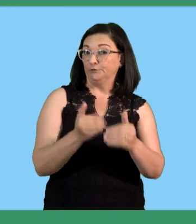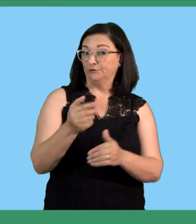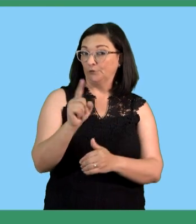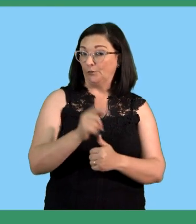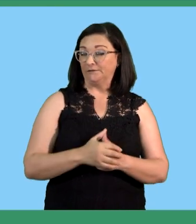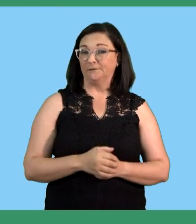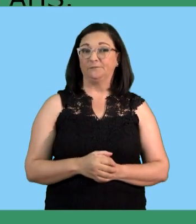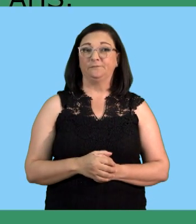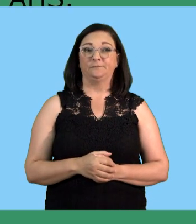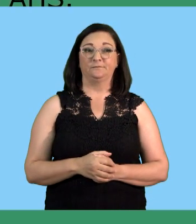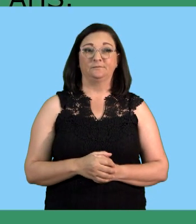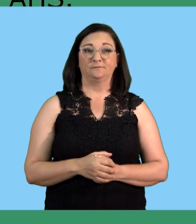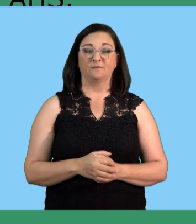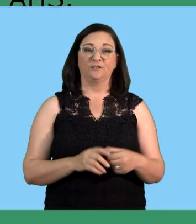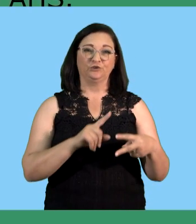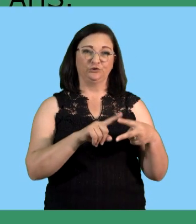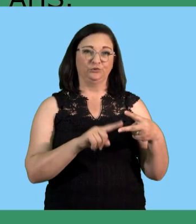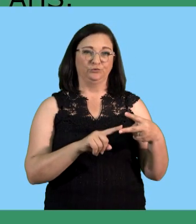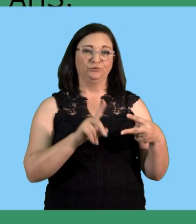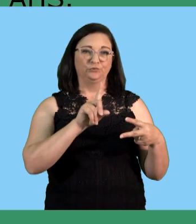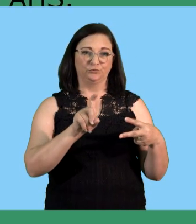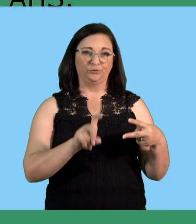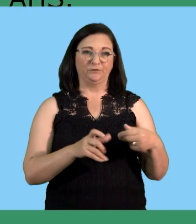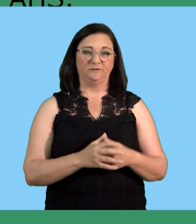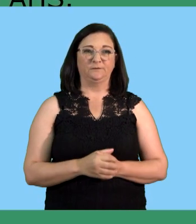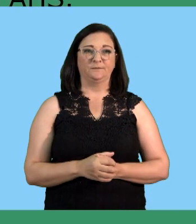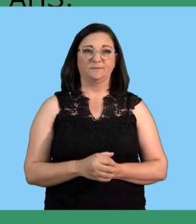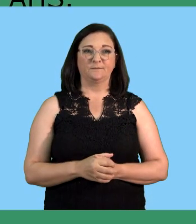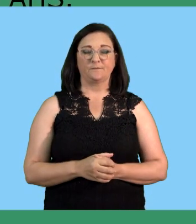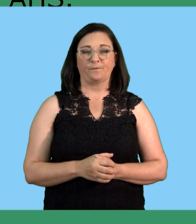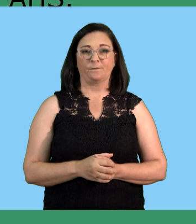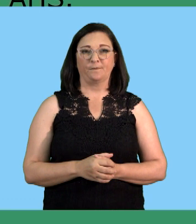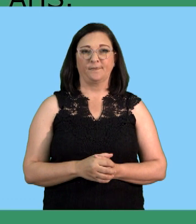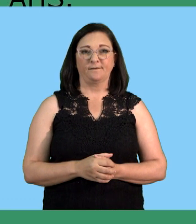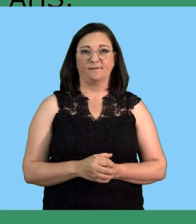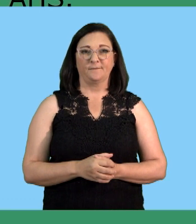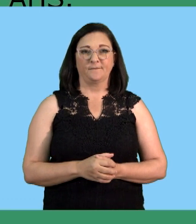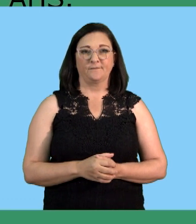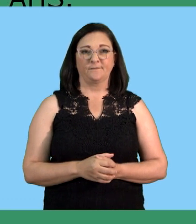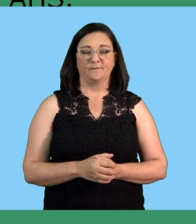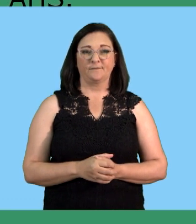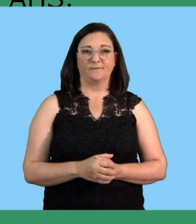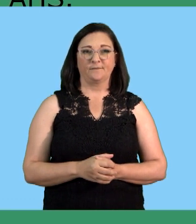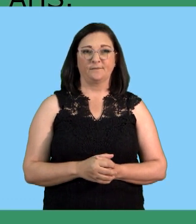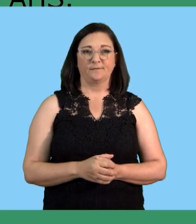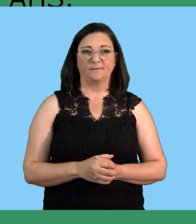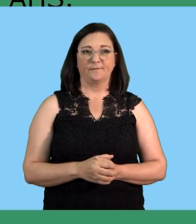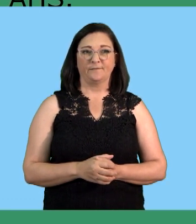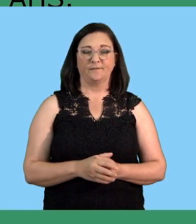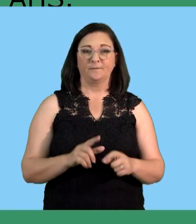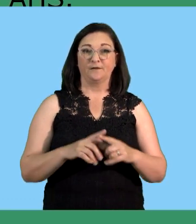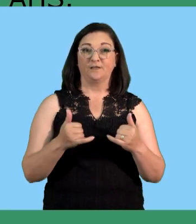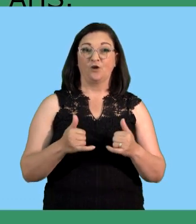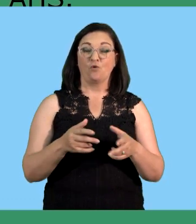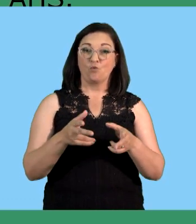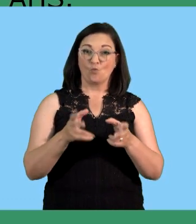The last, okay, so it's basically two questions. Right, so here's the general rule or standard rule. When